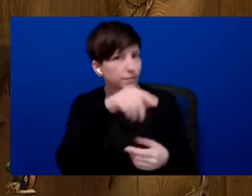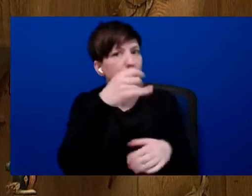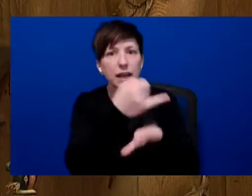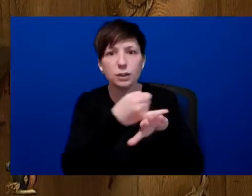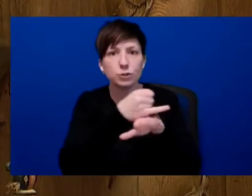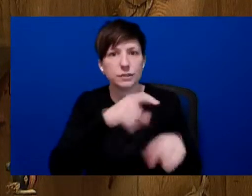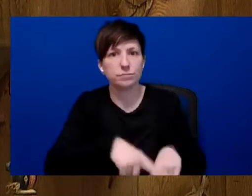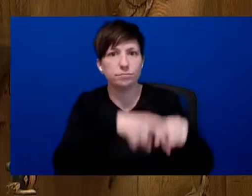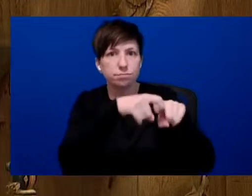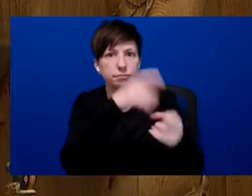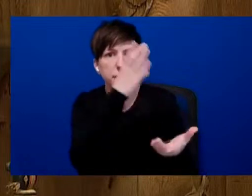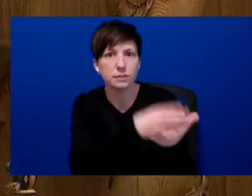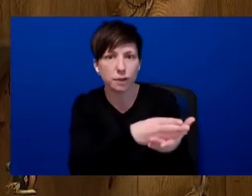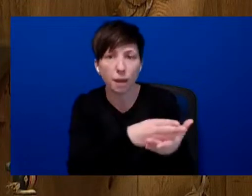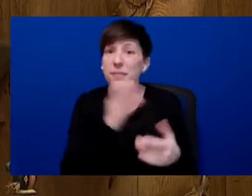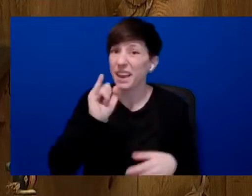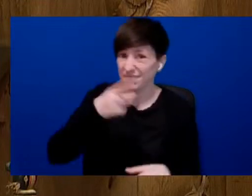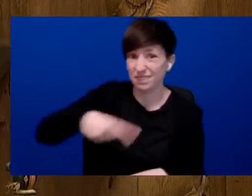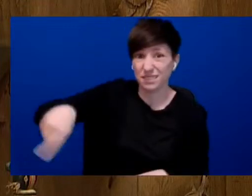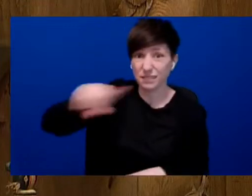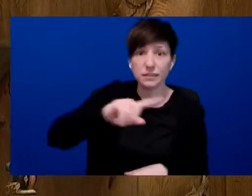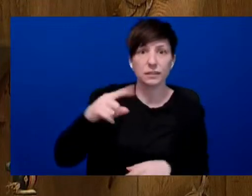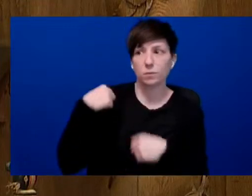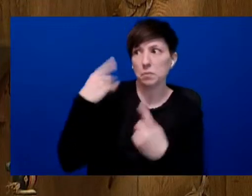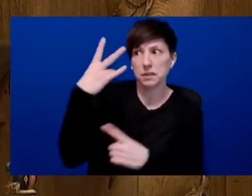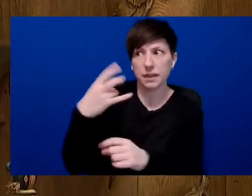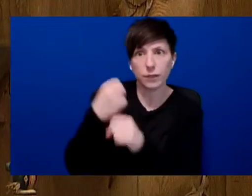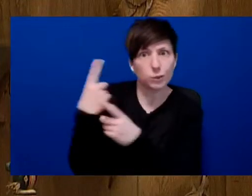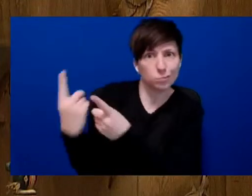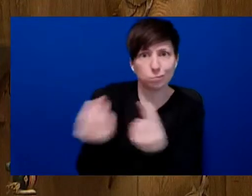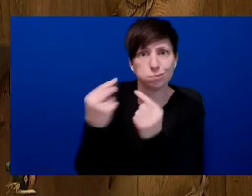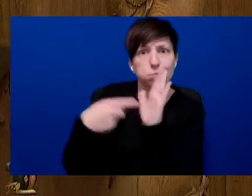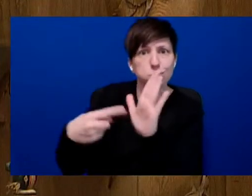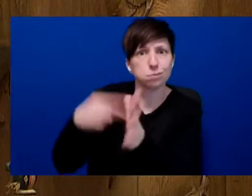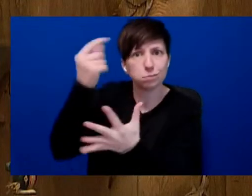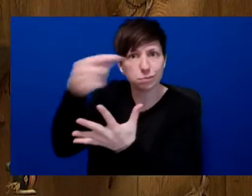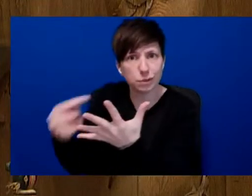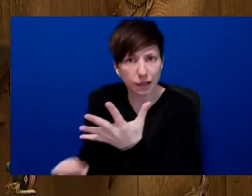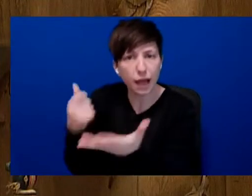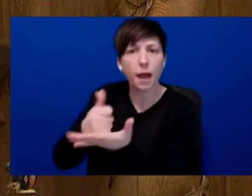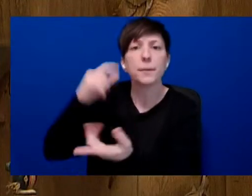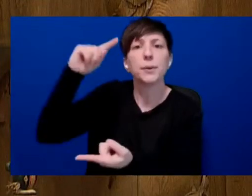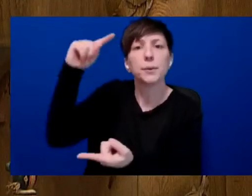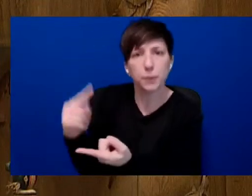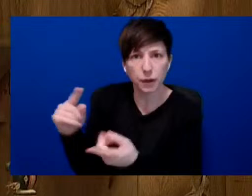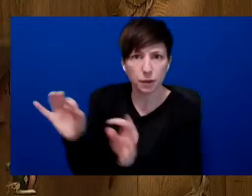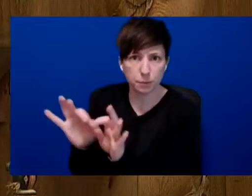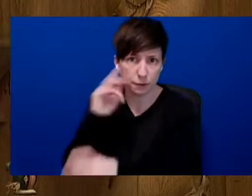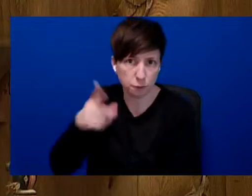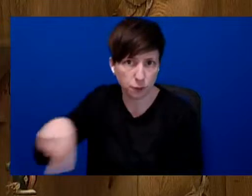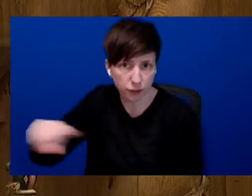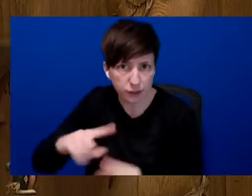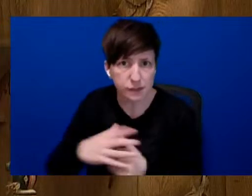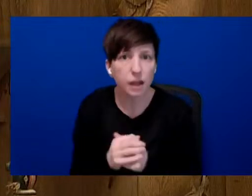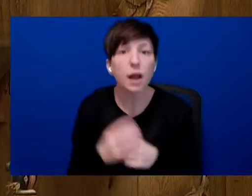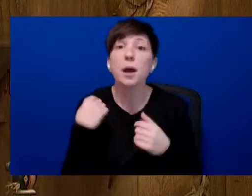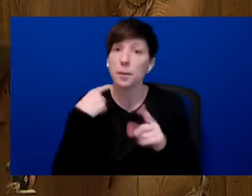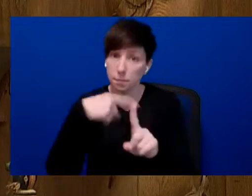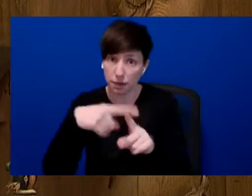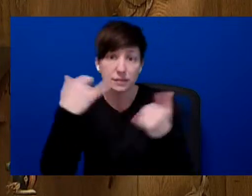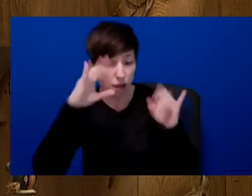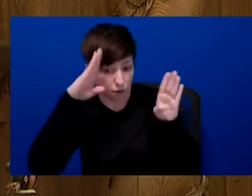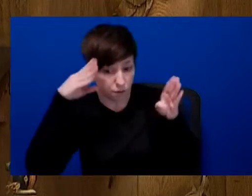new actions to help people with costs, while tackling the root causes that are making life so expensive, like housing